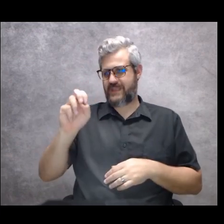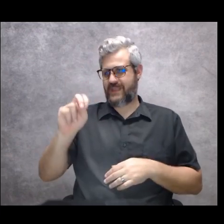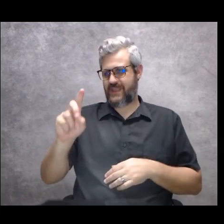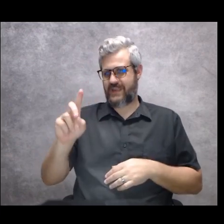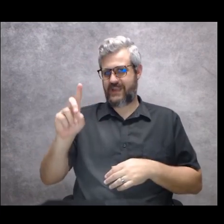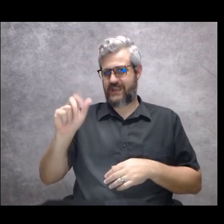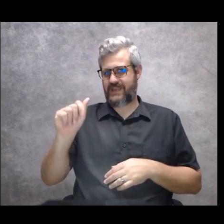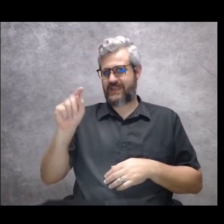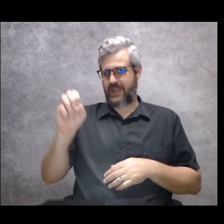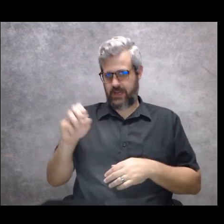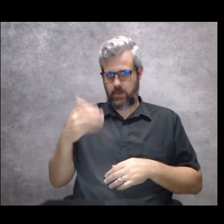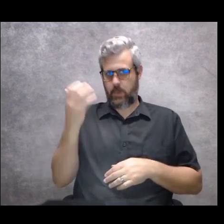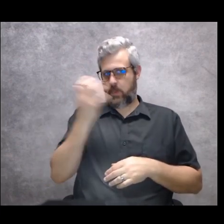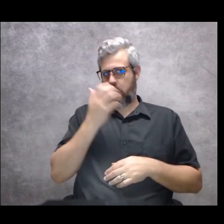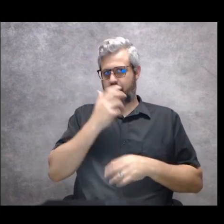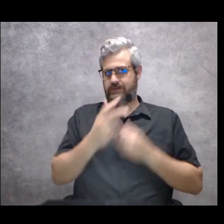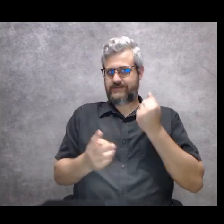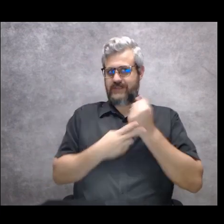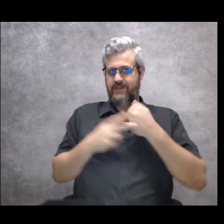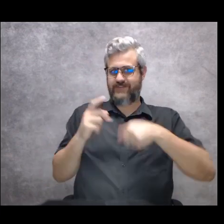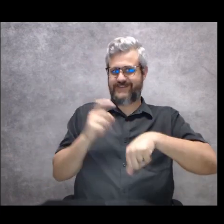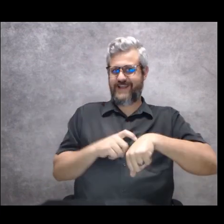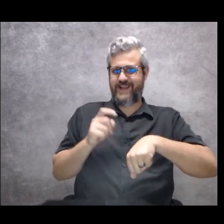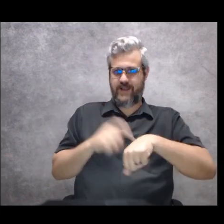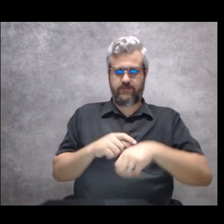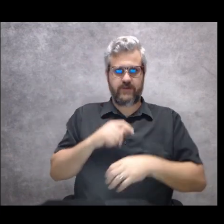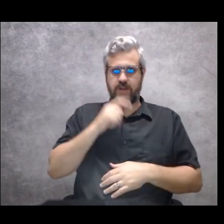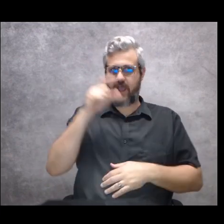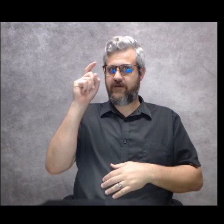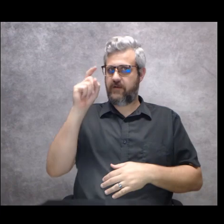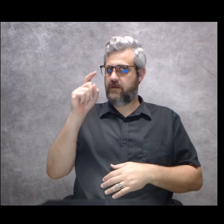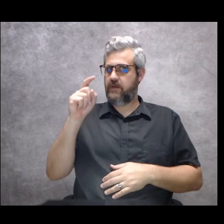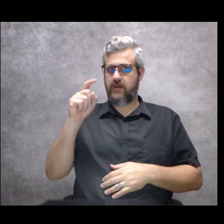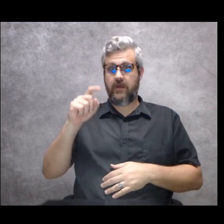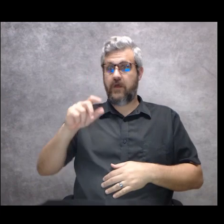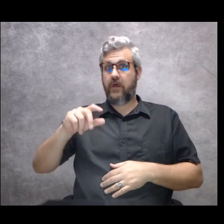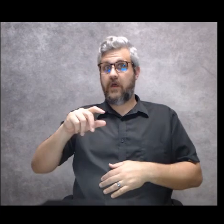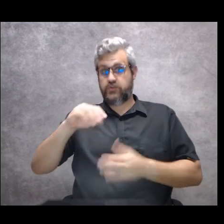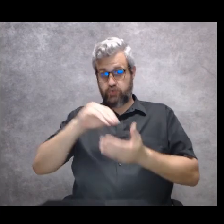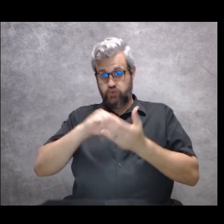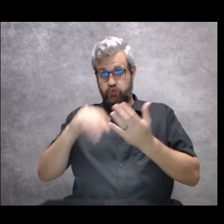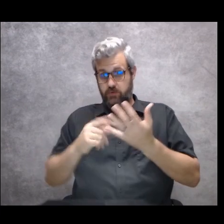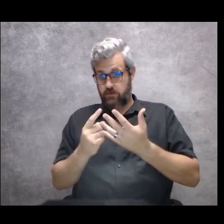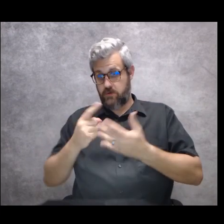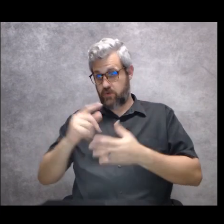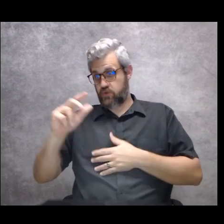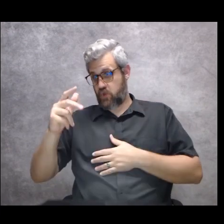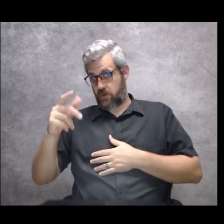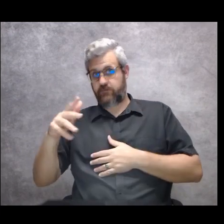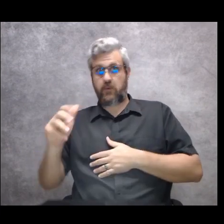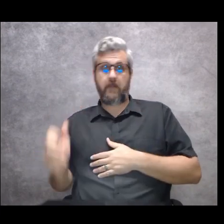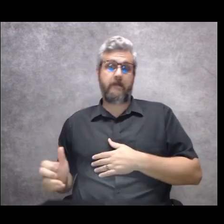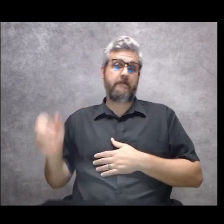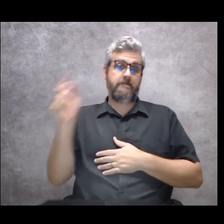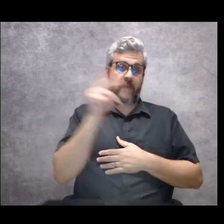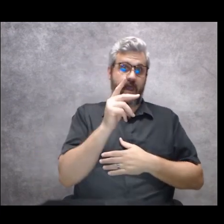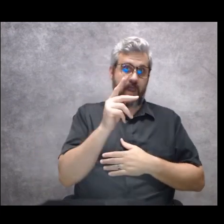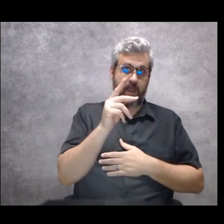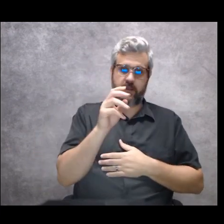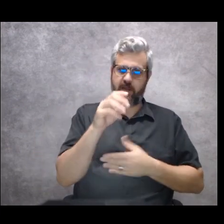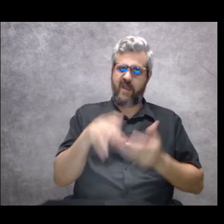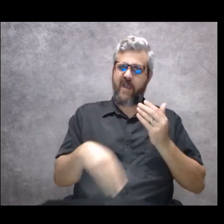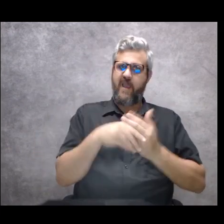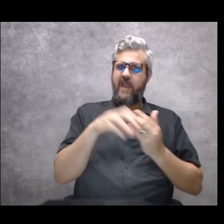time so that you don't have to go back at the end of 3rd grade and indate the record. Follow these directions to generate